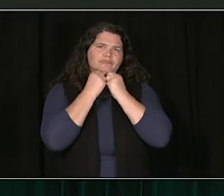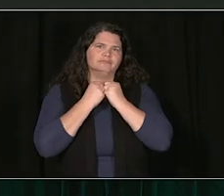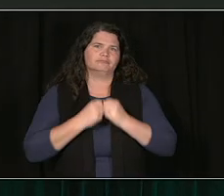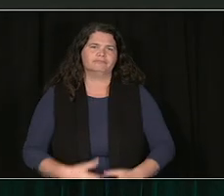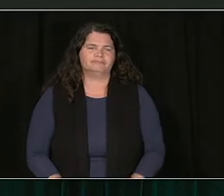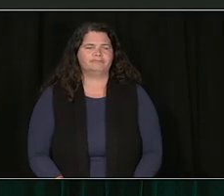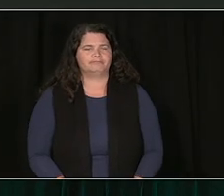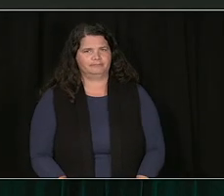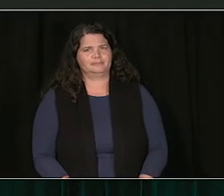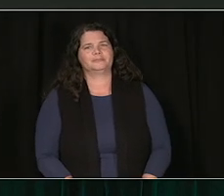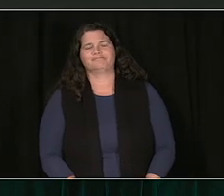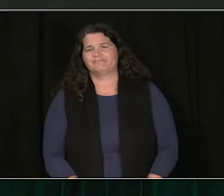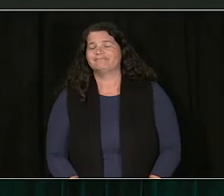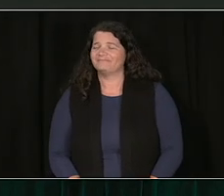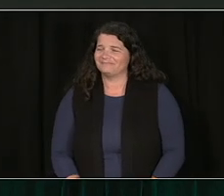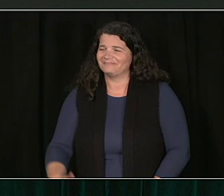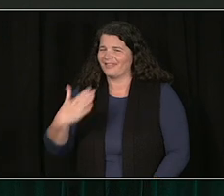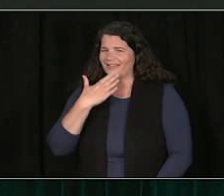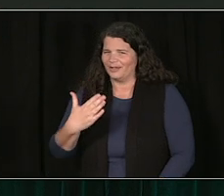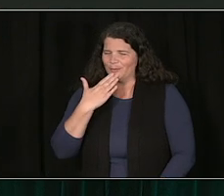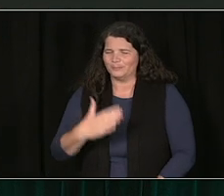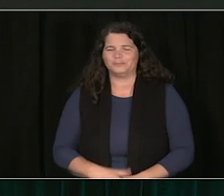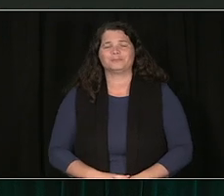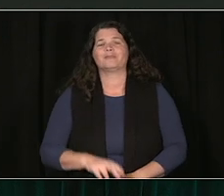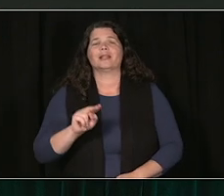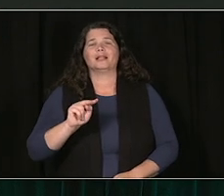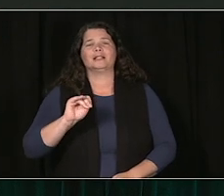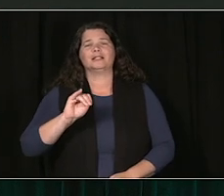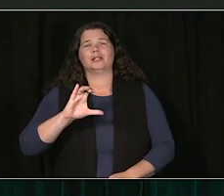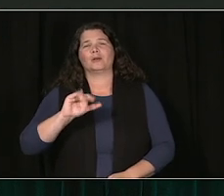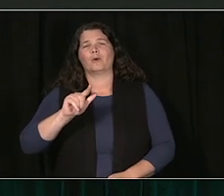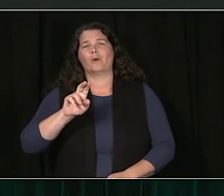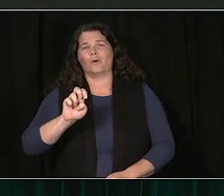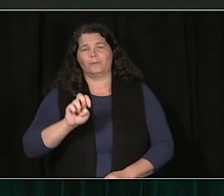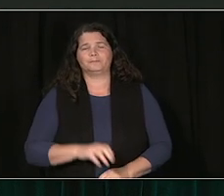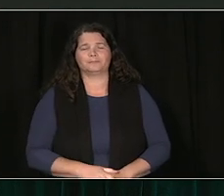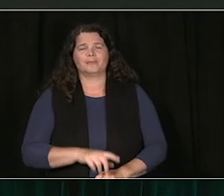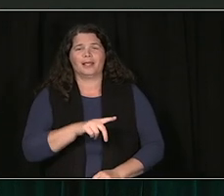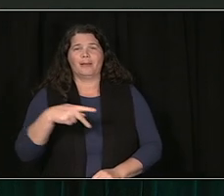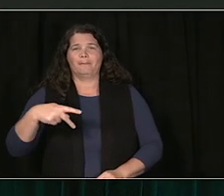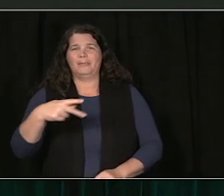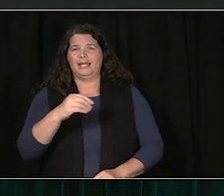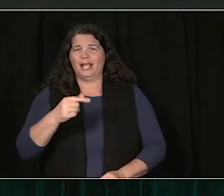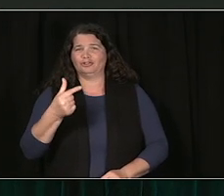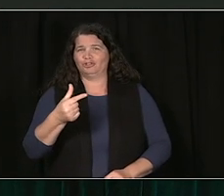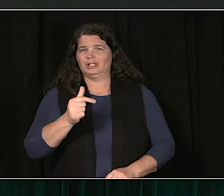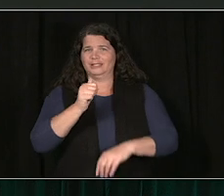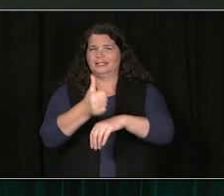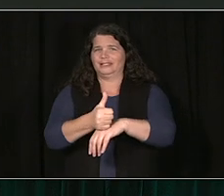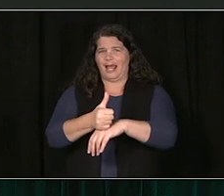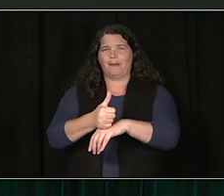Thank you. Nicole, P&G launched Widen the Screen, a broad initiative